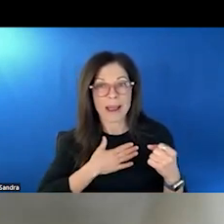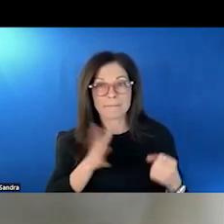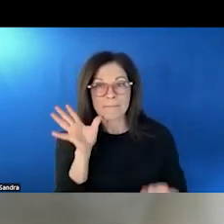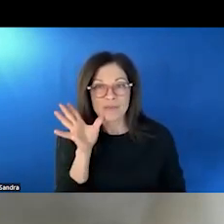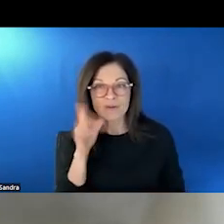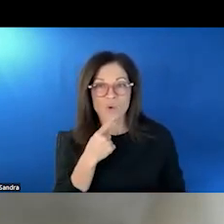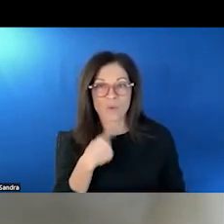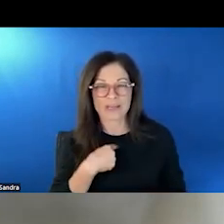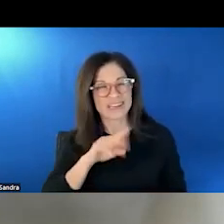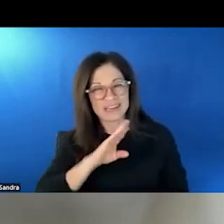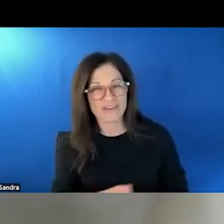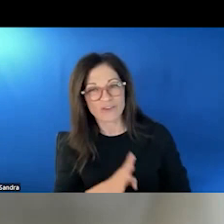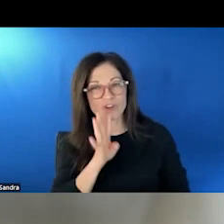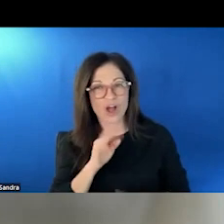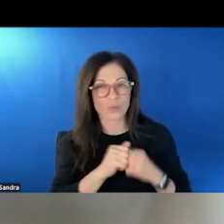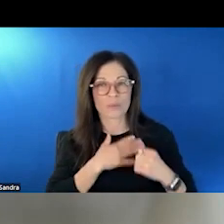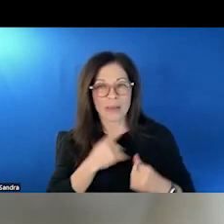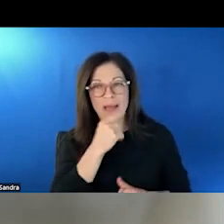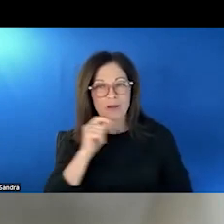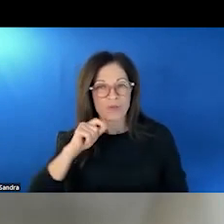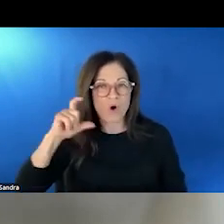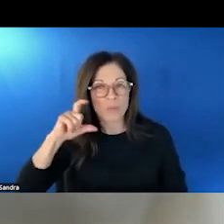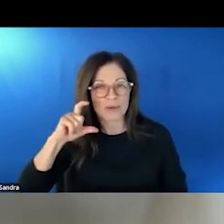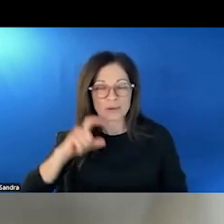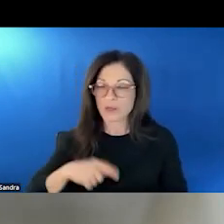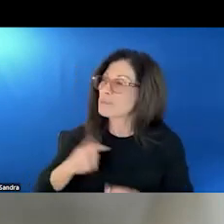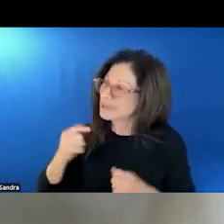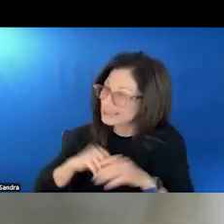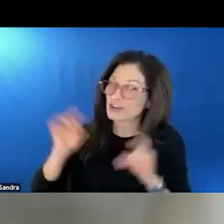with my mouth closed, open. I'm in a crisis, John, help.